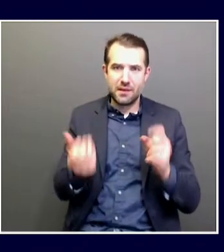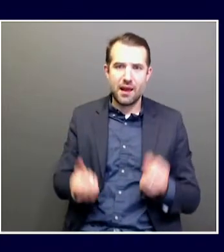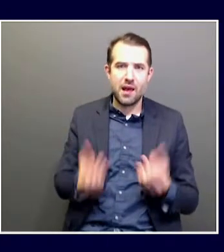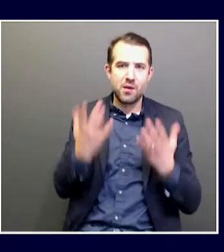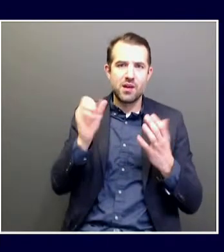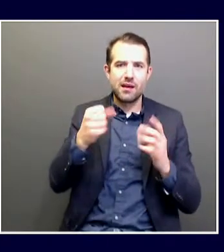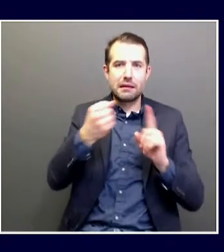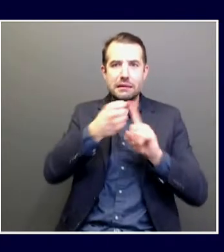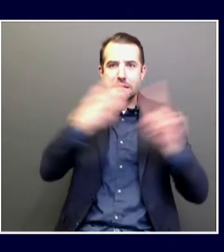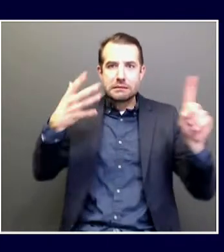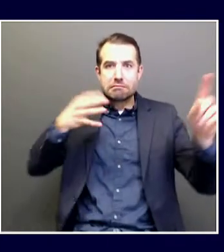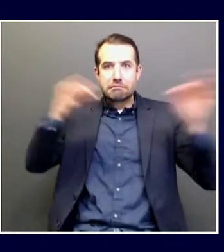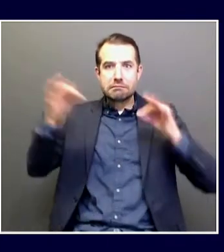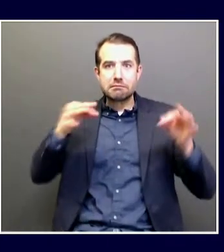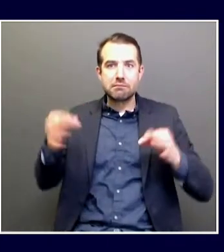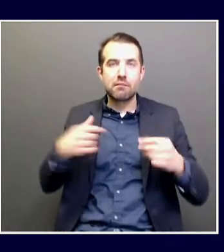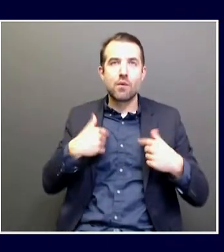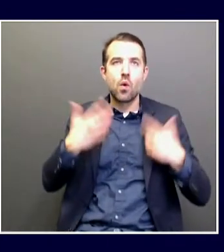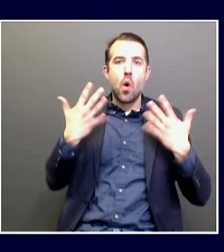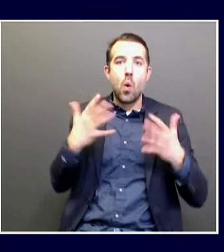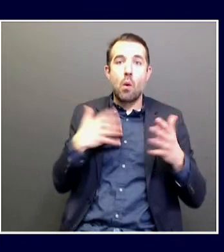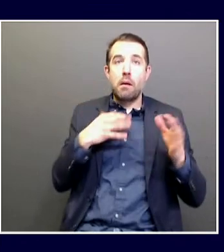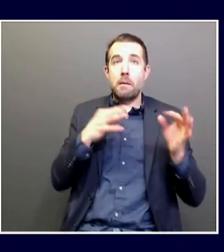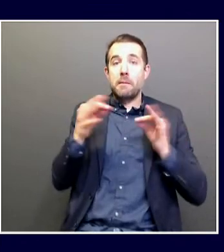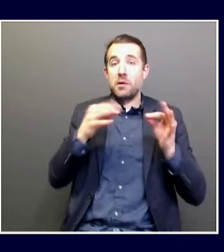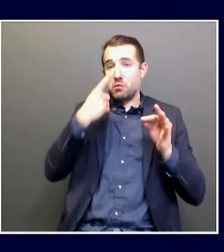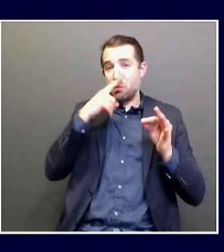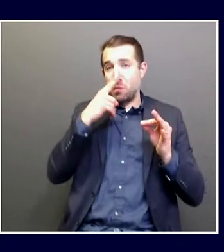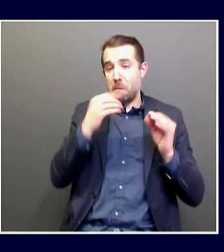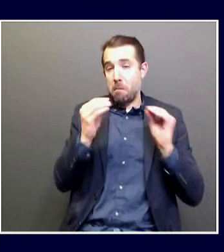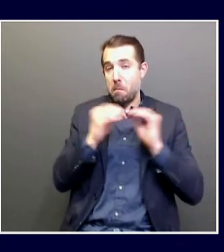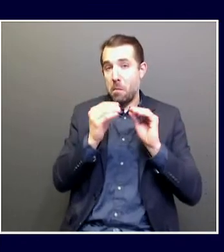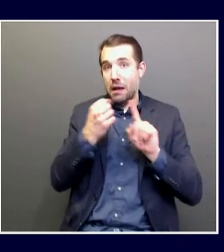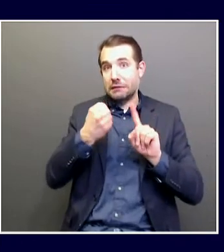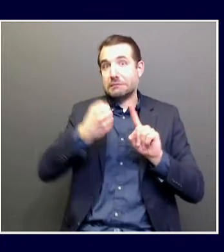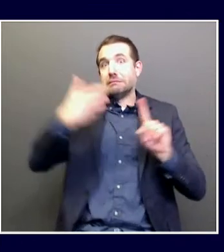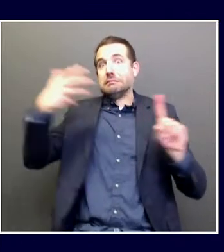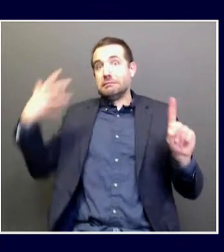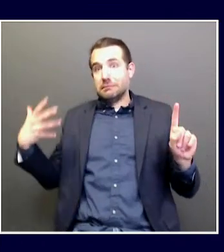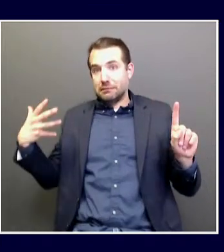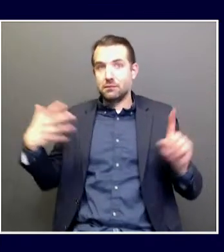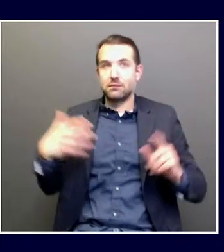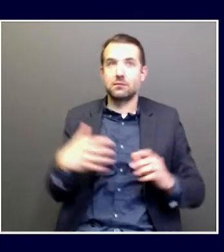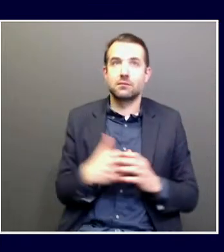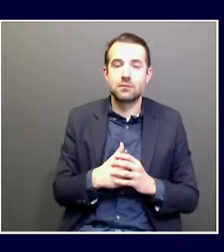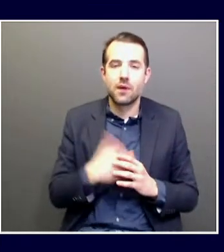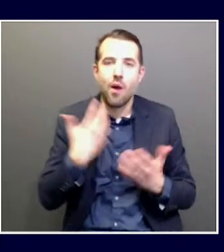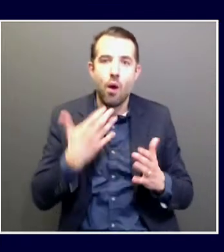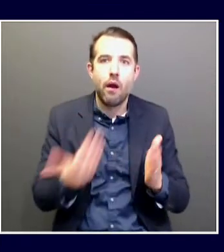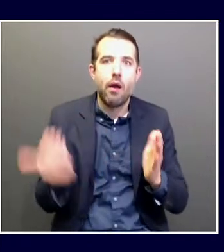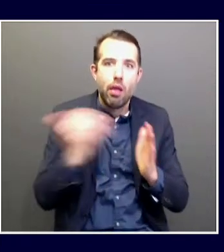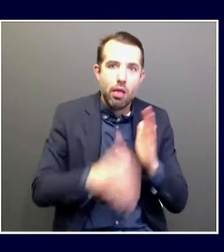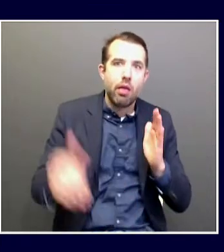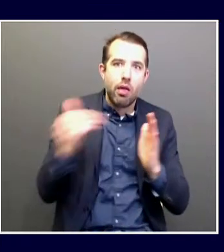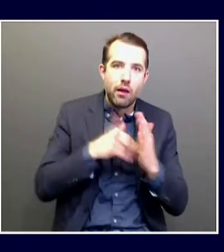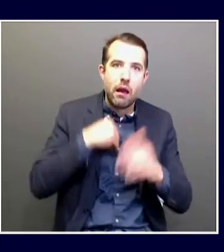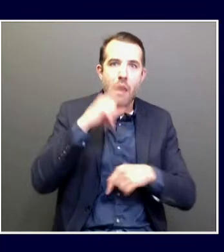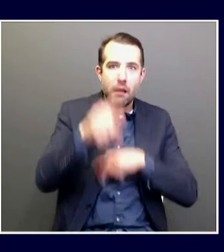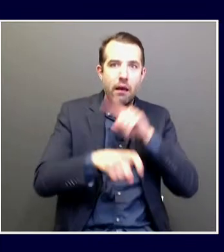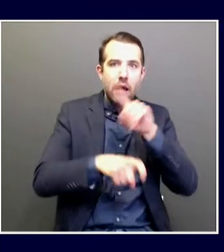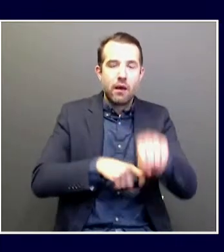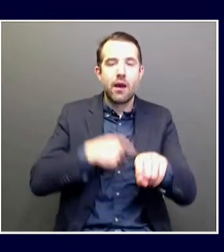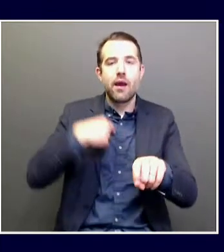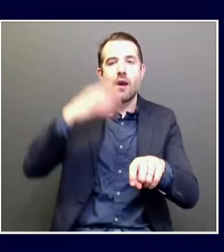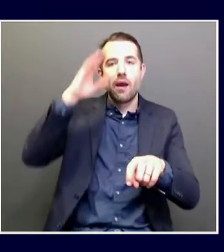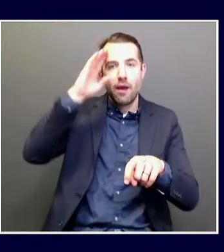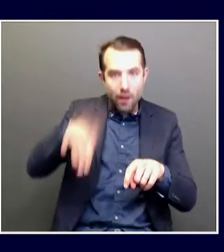on what you've already done. I know this question has kind of come up in the past. I hate to sound a bit like a broken record, but is there a